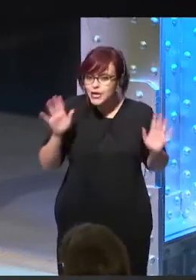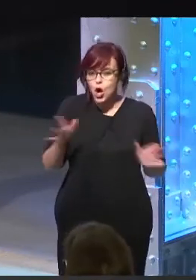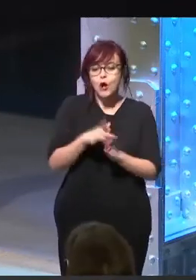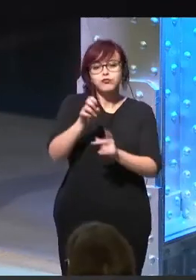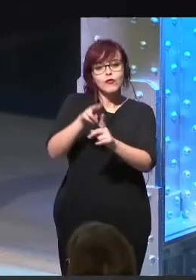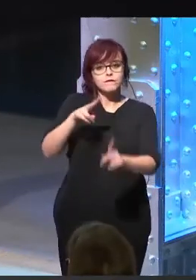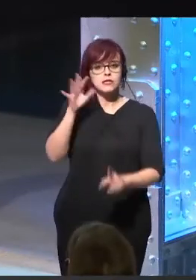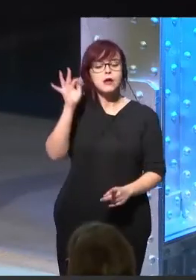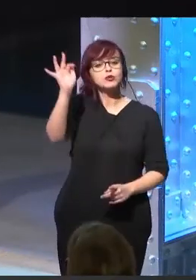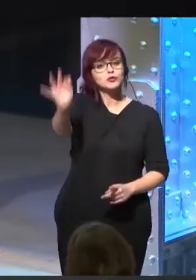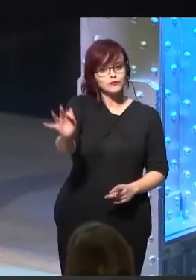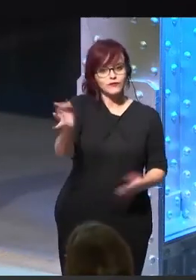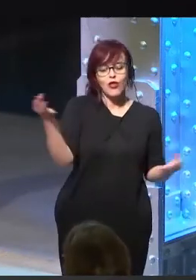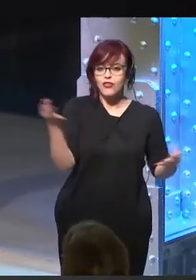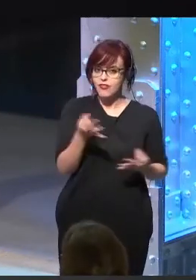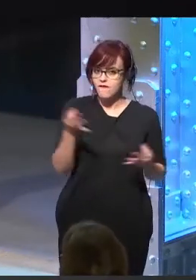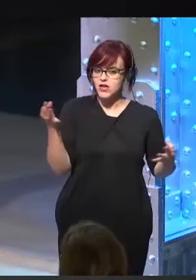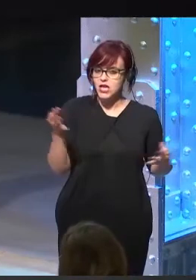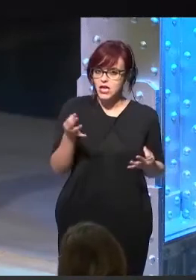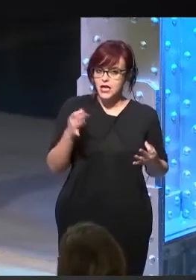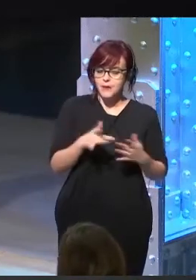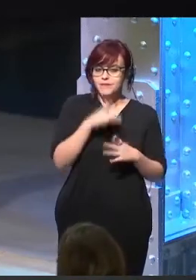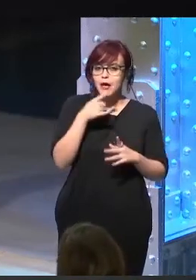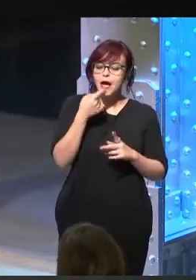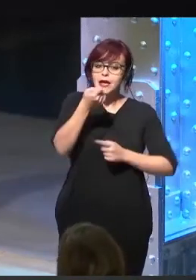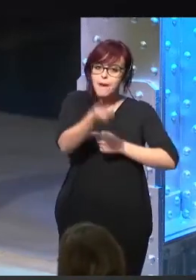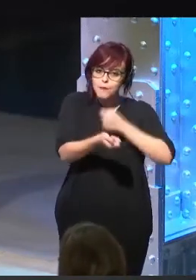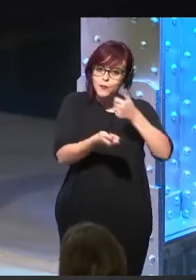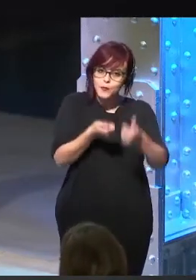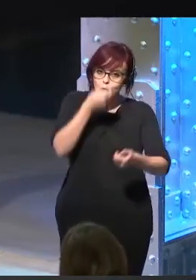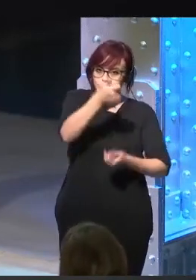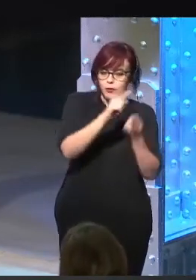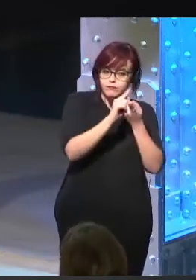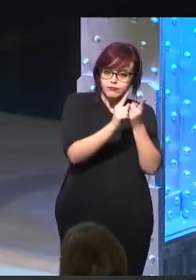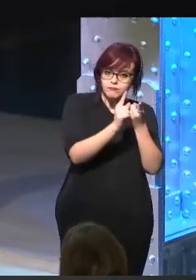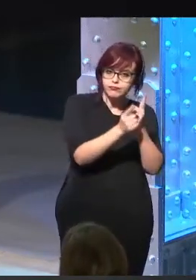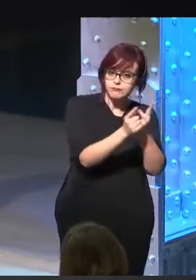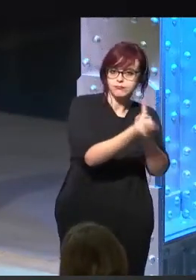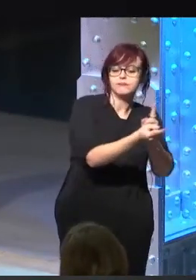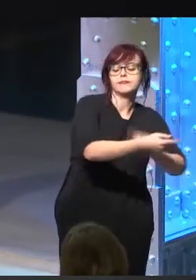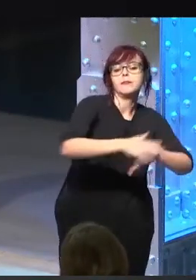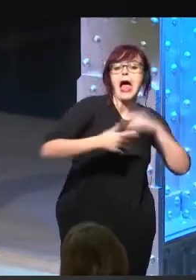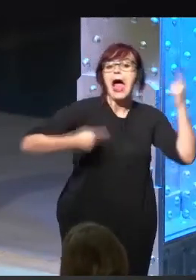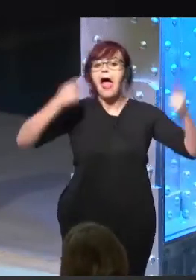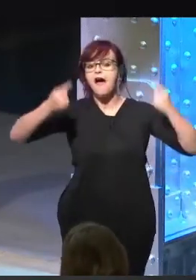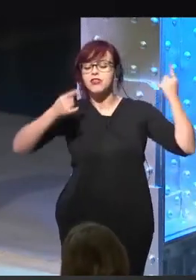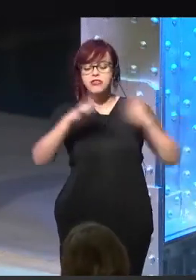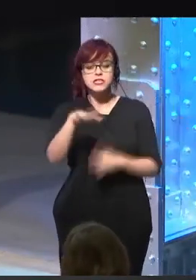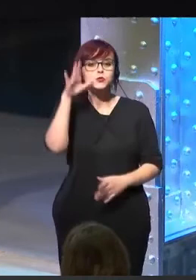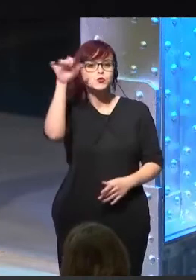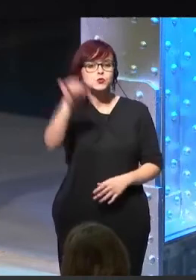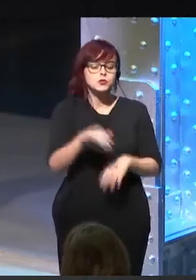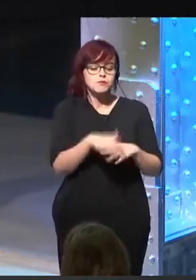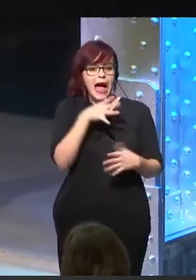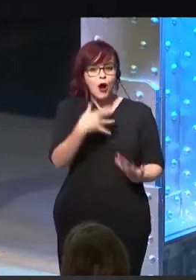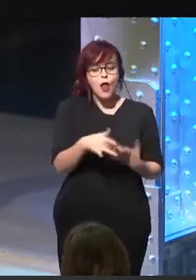of gradualism. And that now I quite often hear a woman pilot, and sort